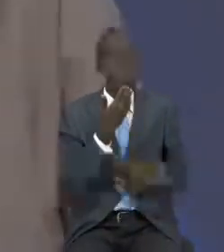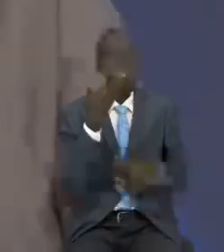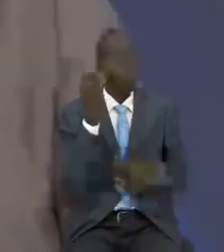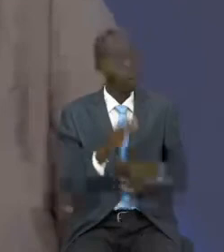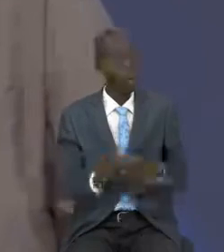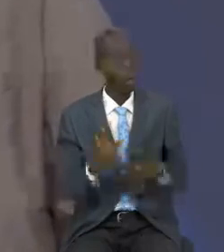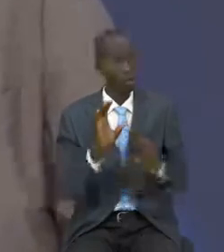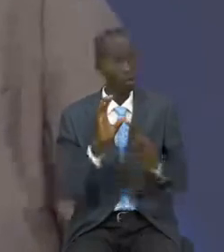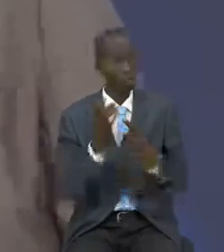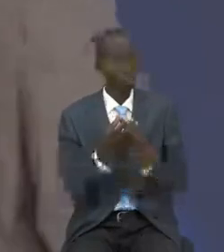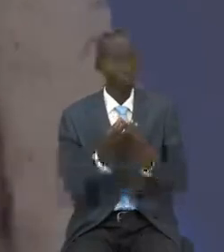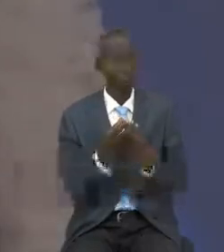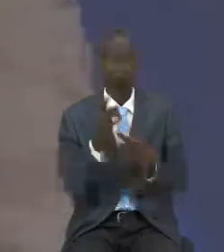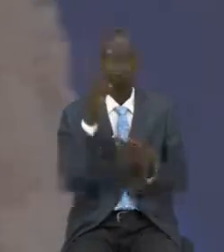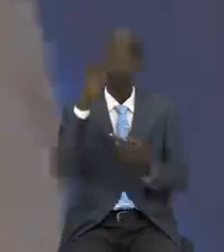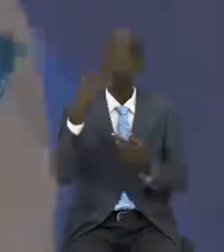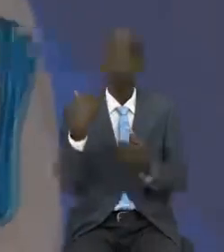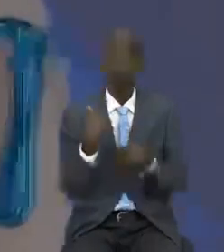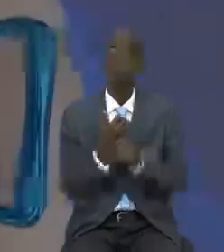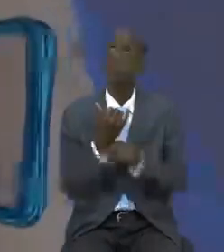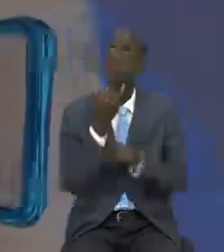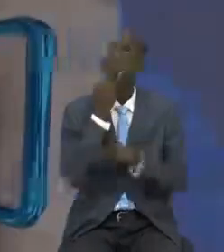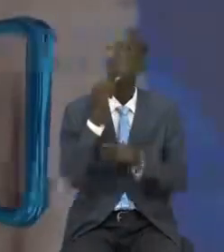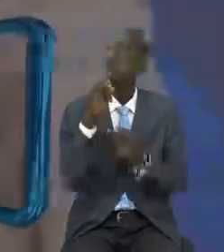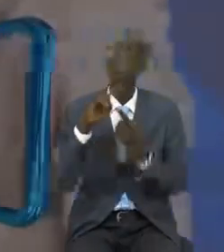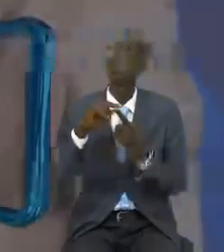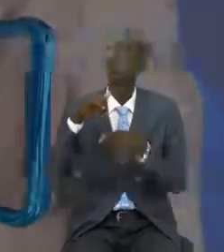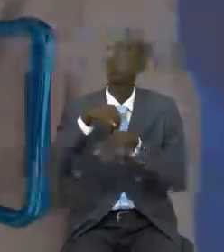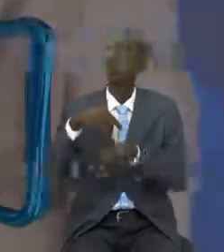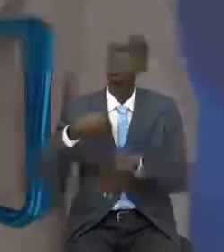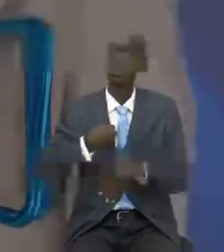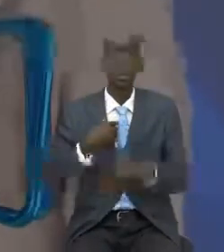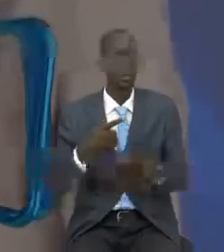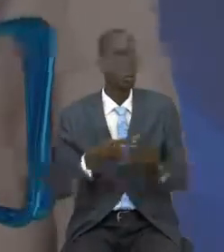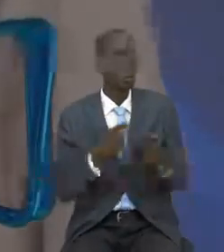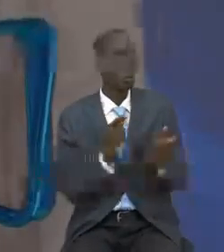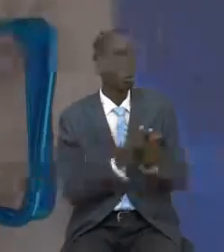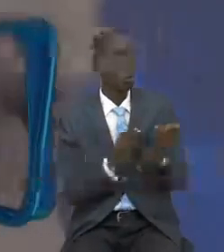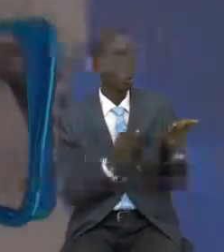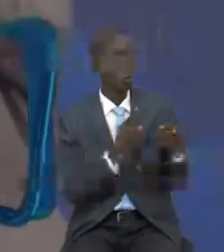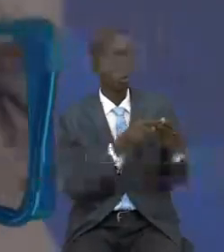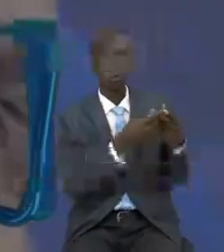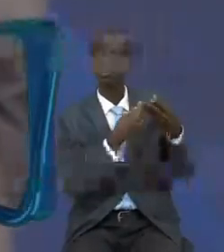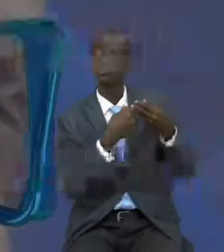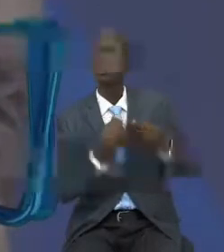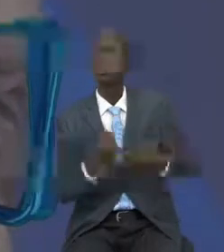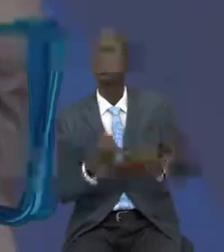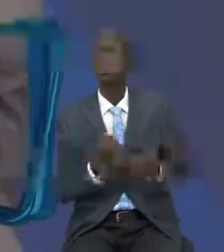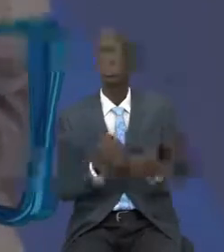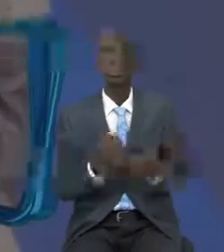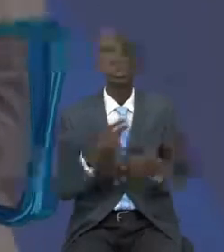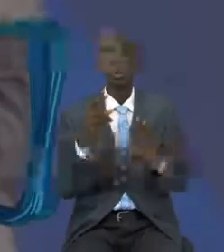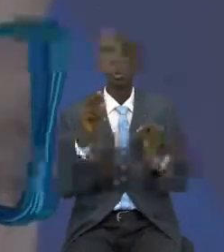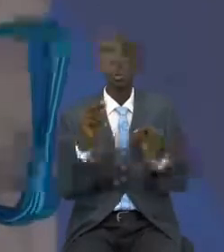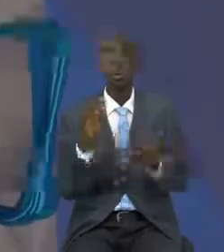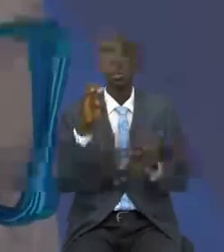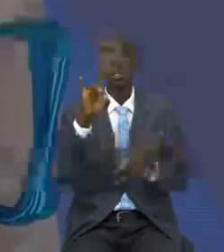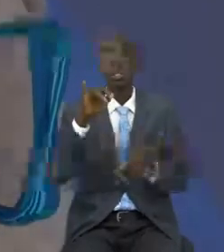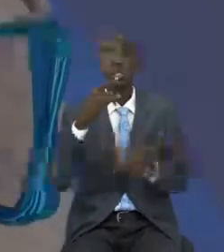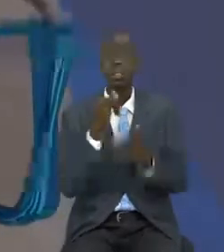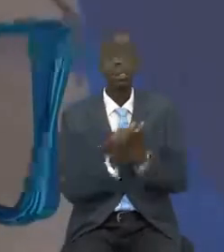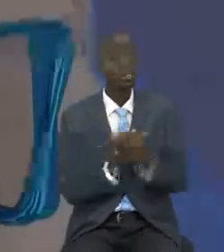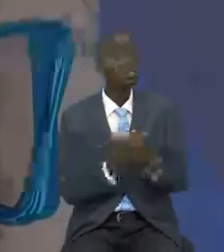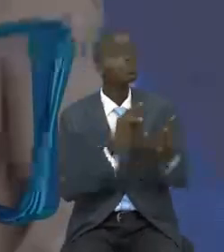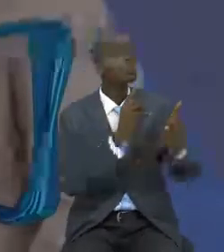God must have made a mistake in sending me to you to feed me. Elijah said, go and do as you